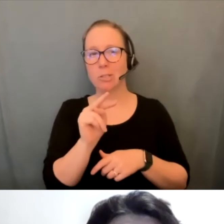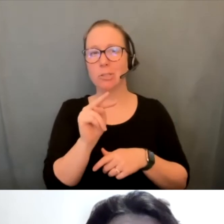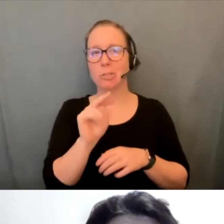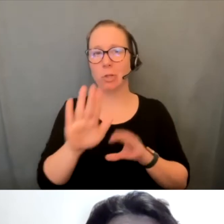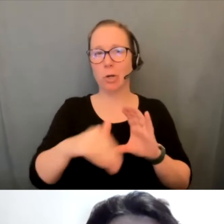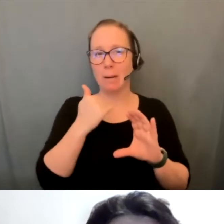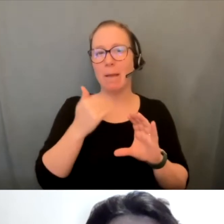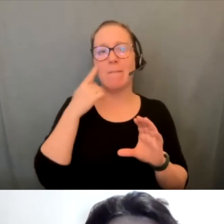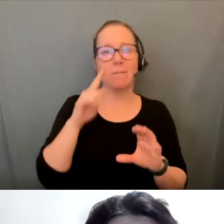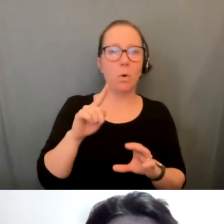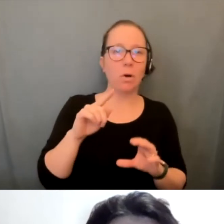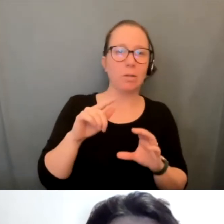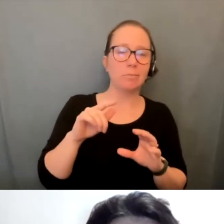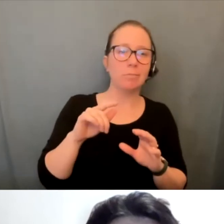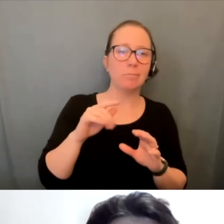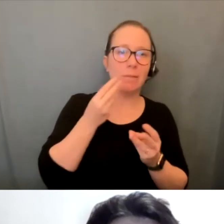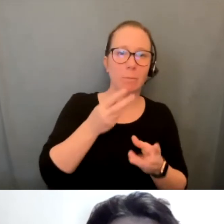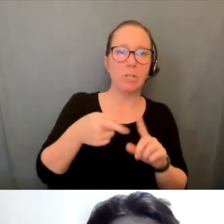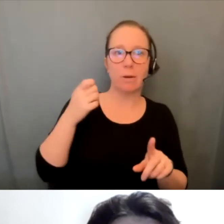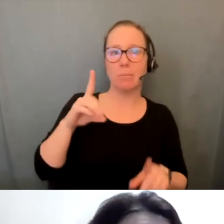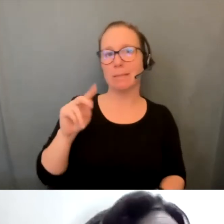were interested or curious.